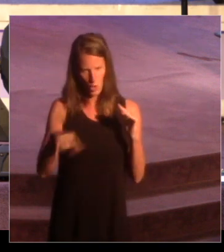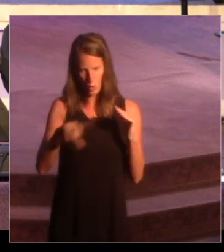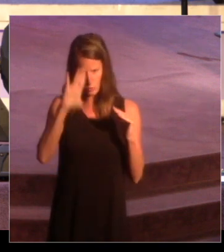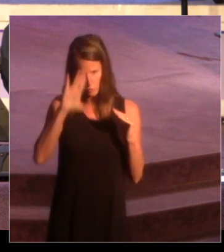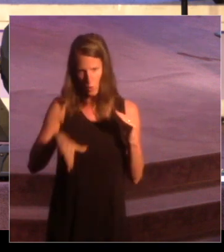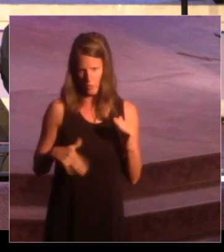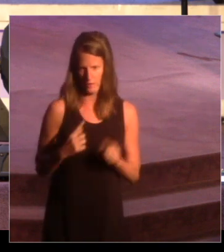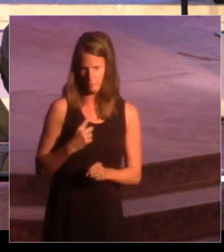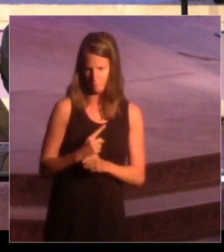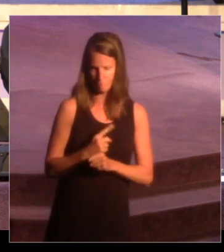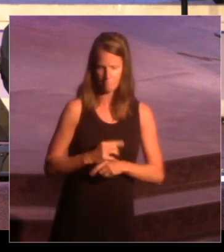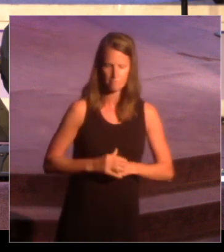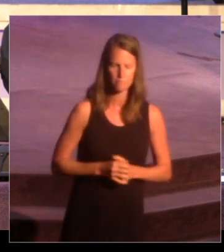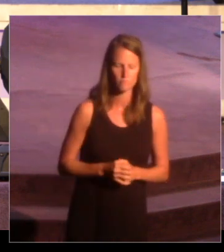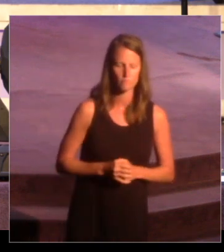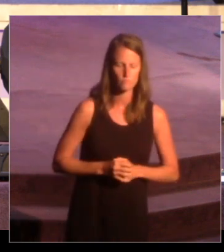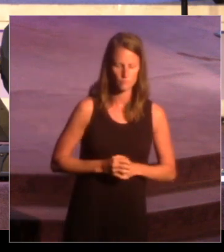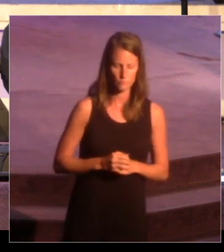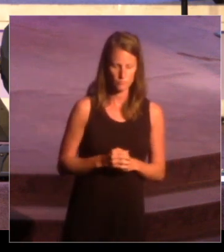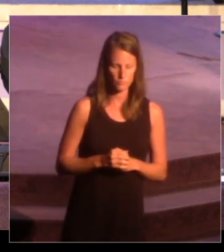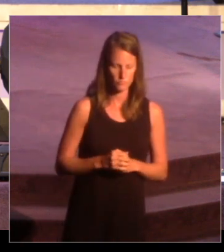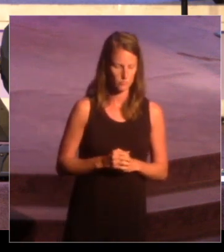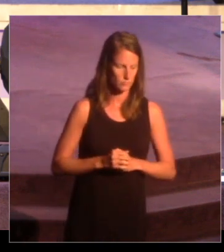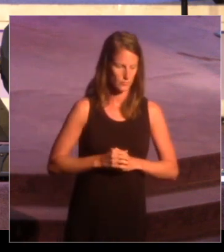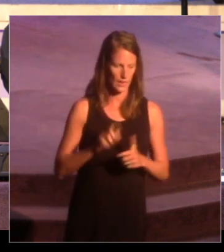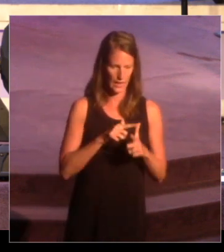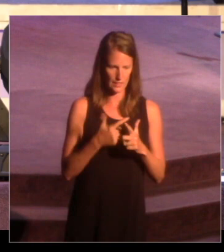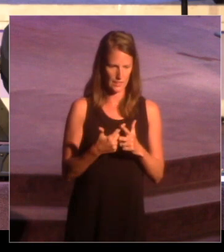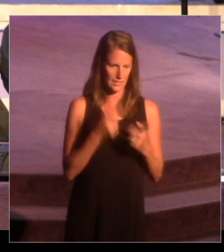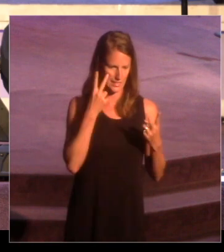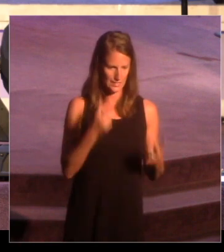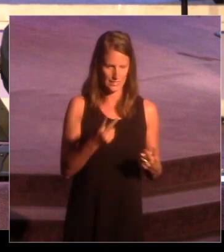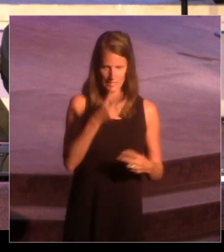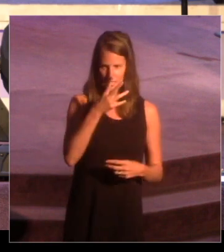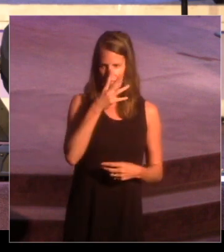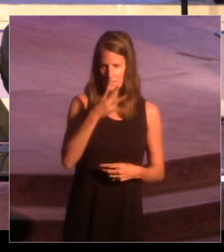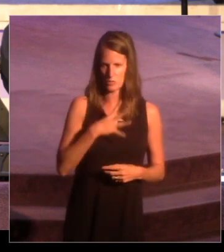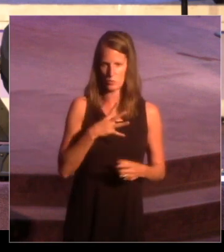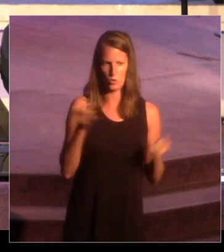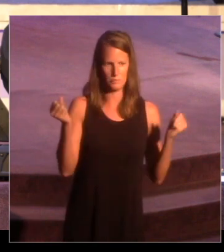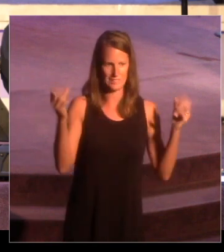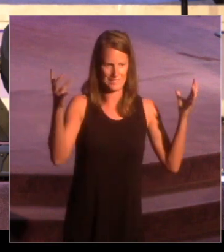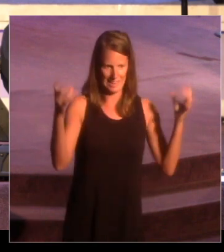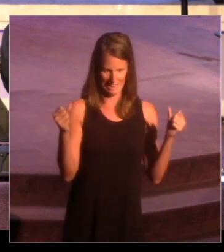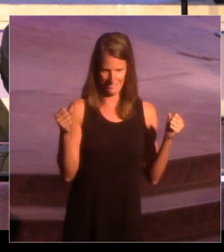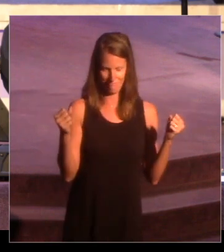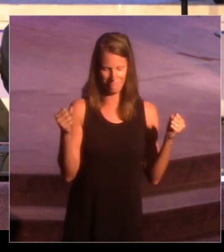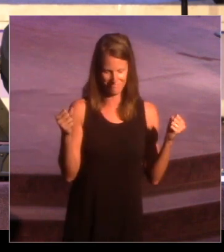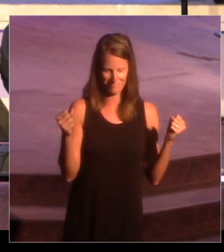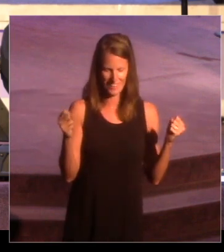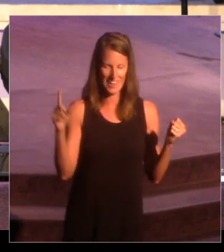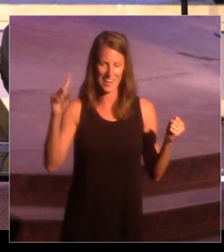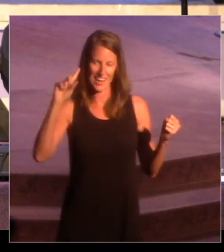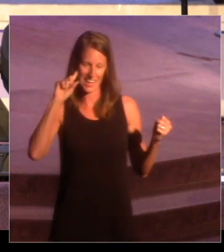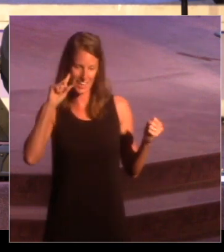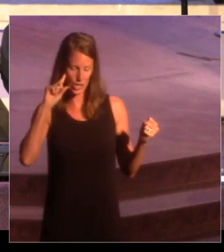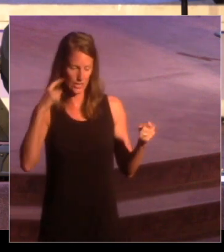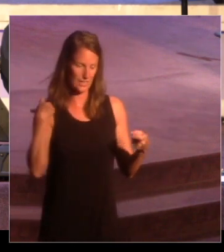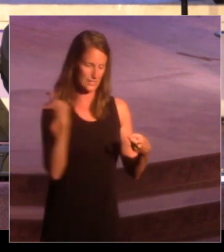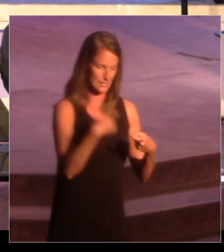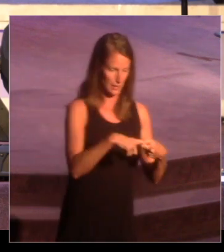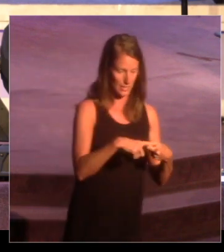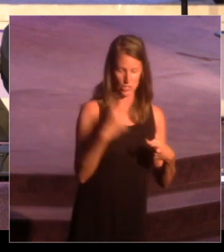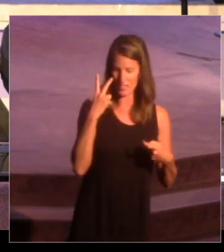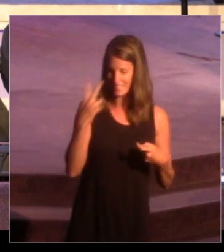now, but forever. And then getting to watch the lady down here just sign, hearing the text read in Spanish